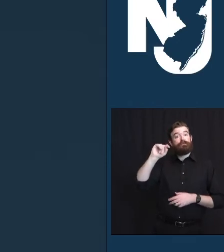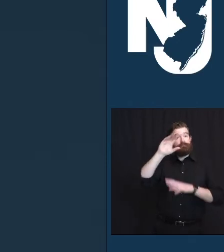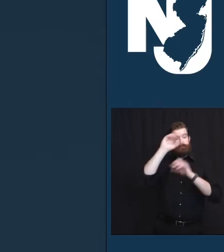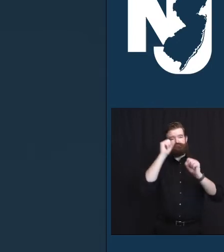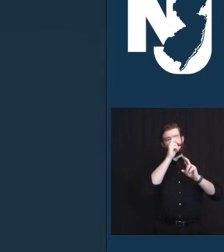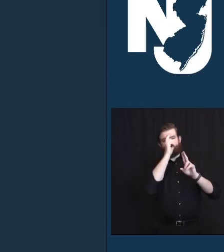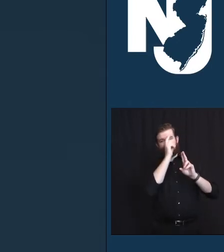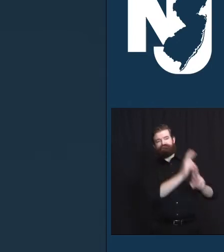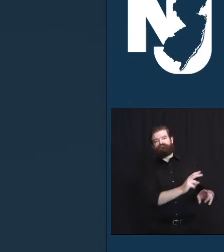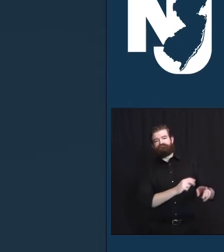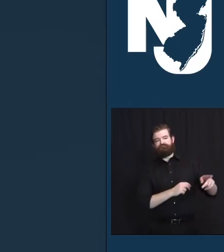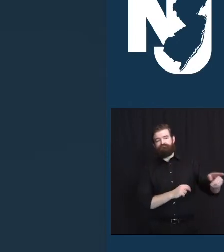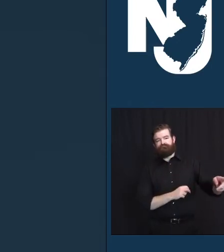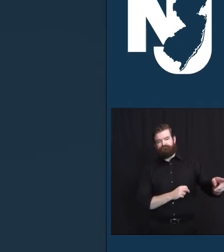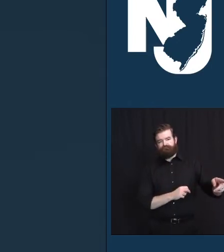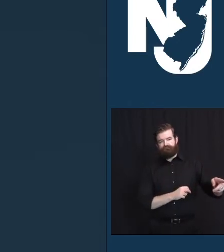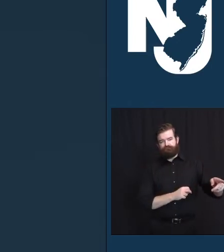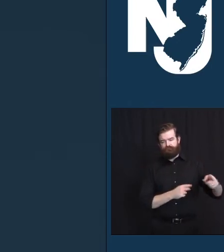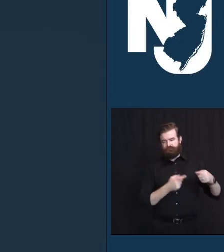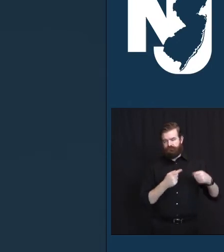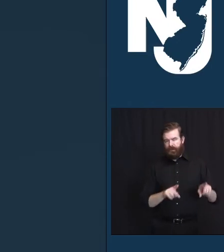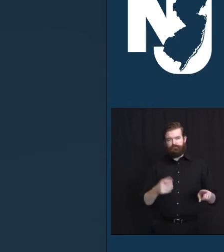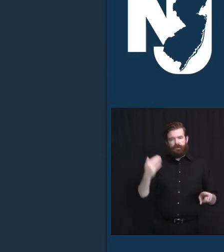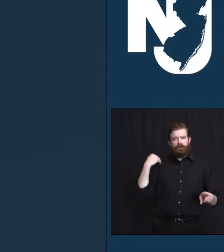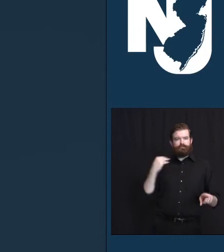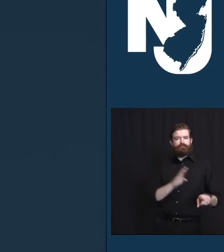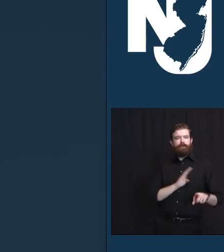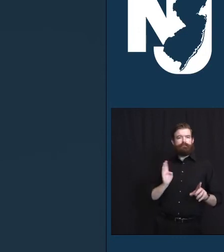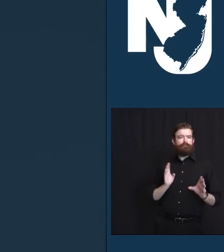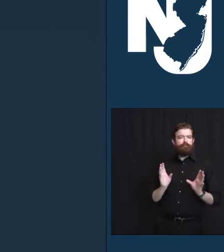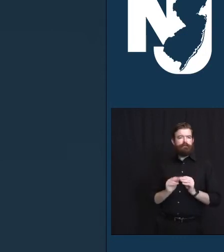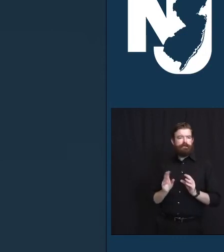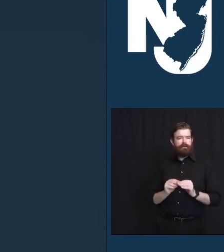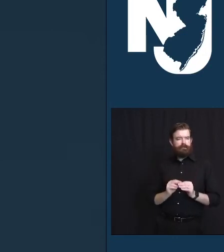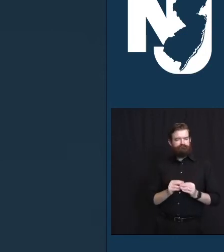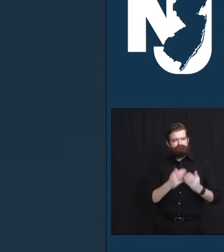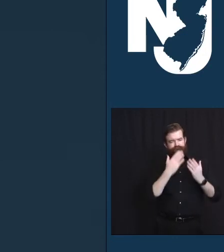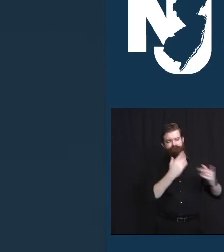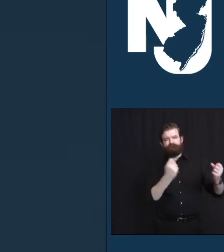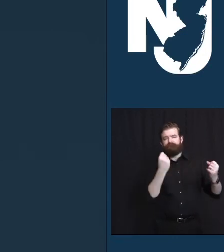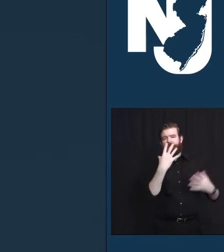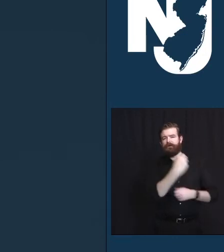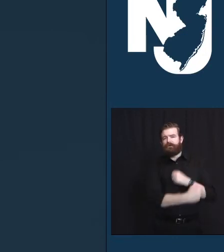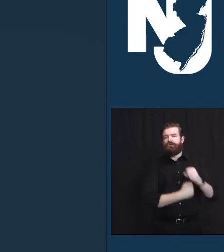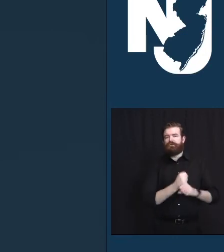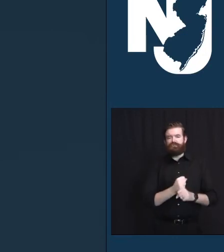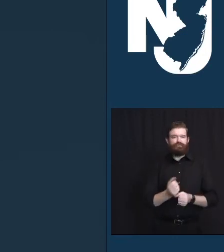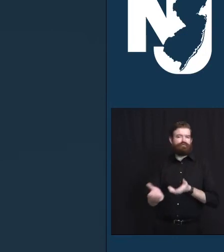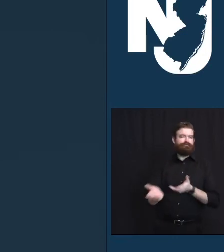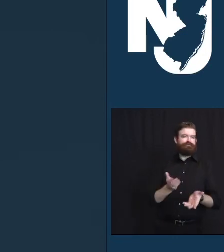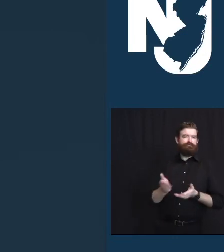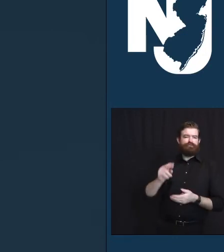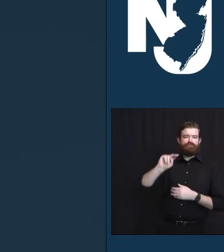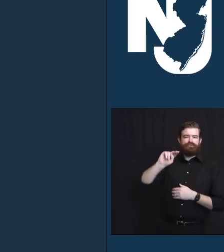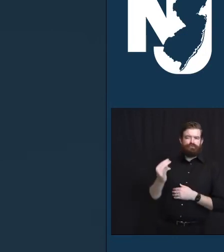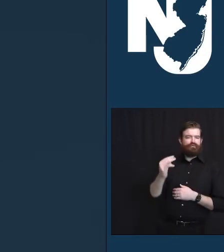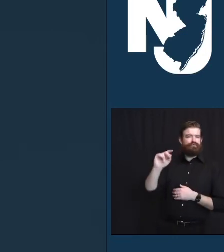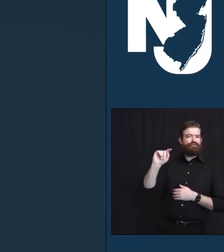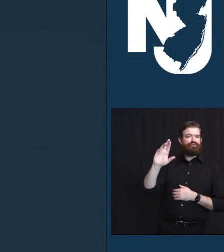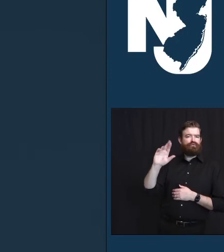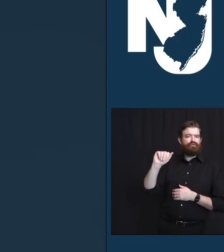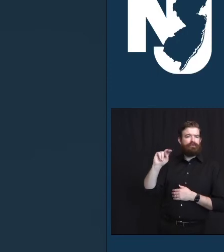last board meeting, and likewise today, I thank James for his years of commitment to NJ Transit and the riders who put their trust in